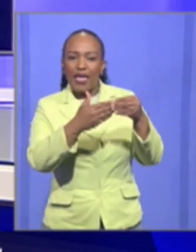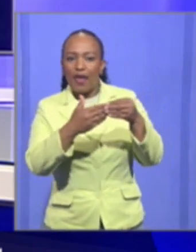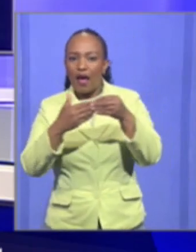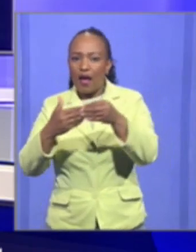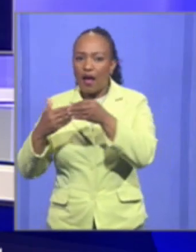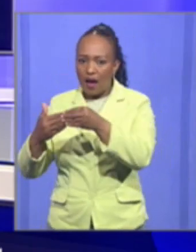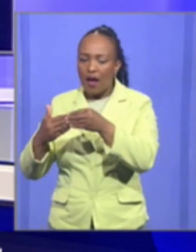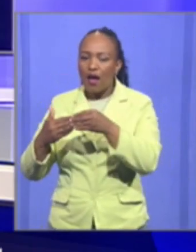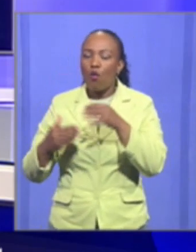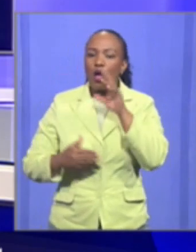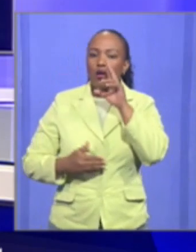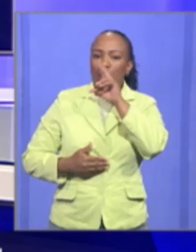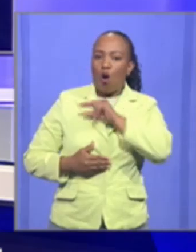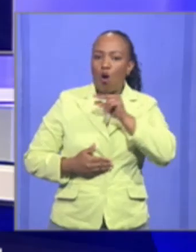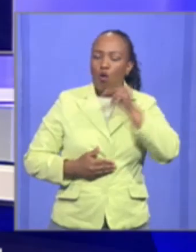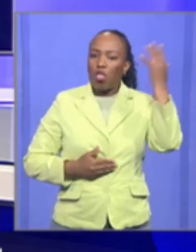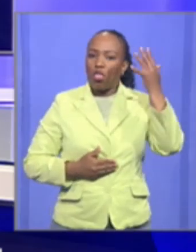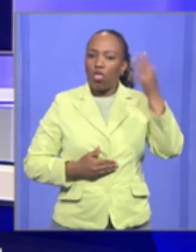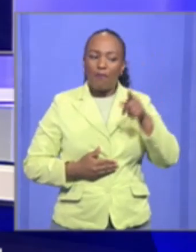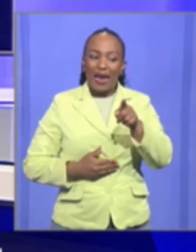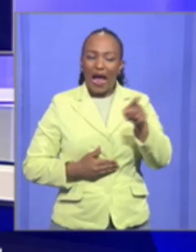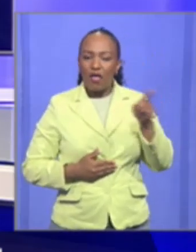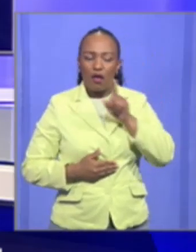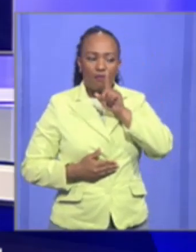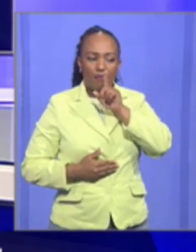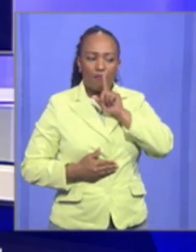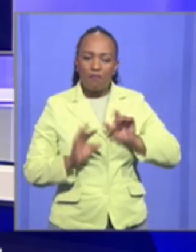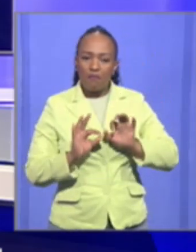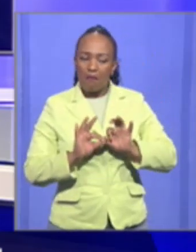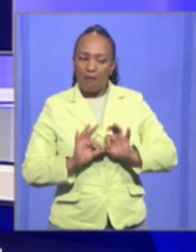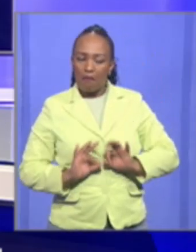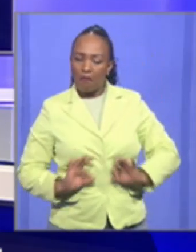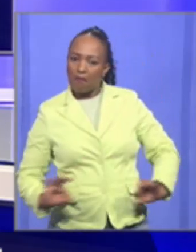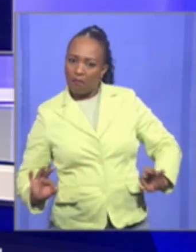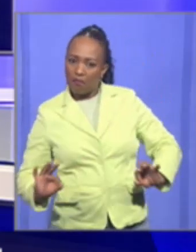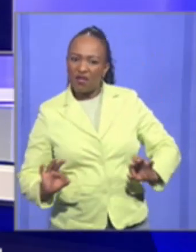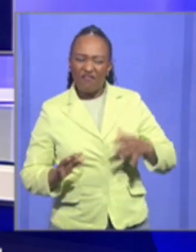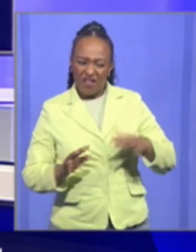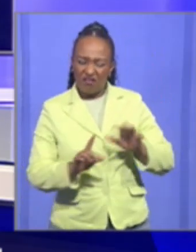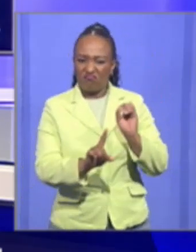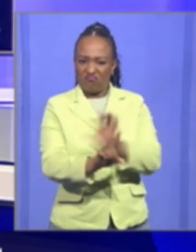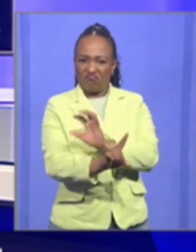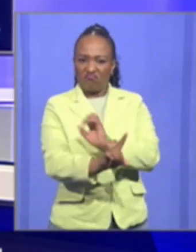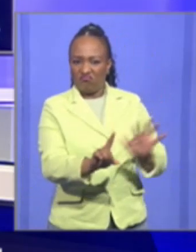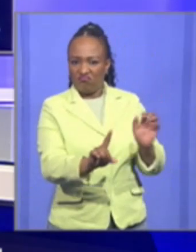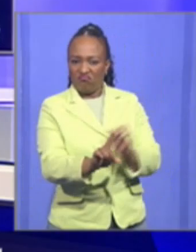ge a be a lemoga gore mokgatlo o a hlaselwa.